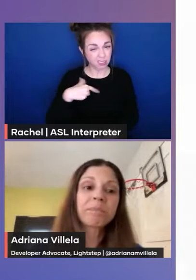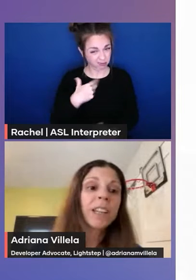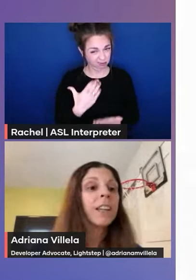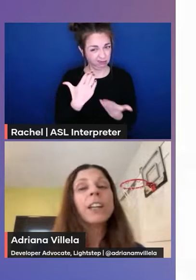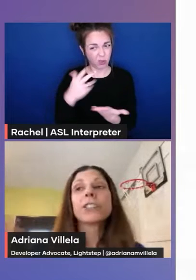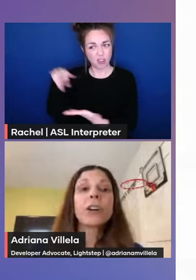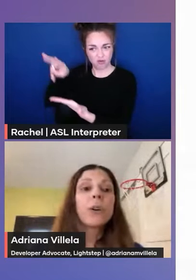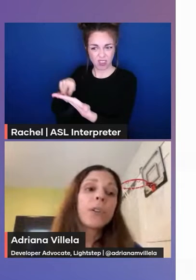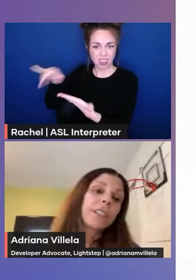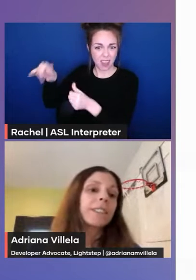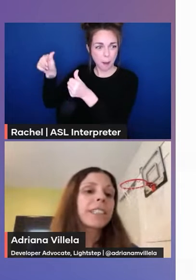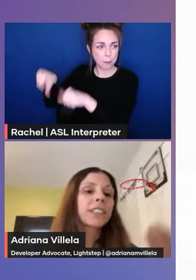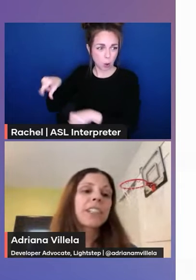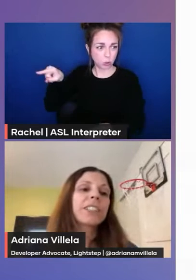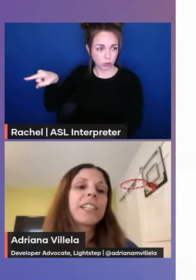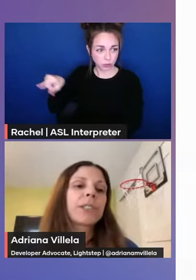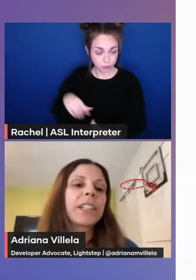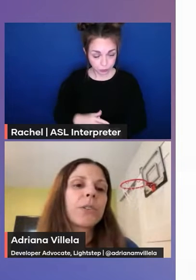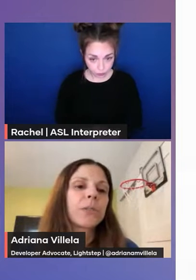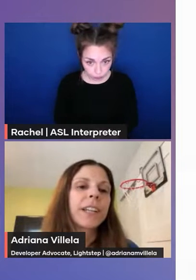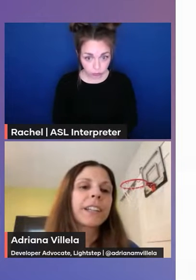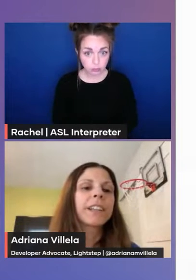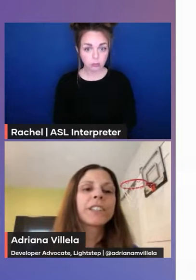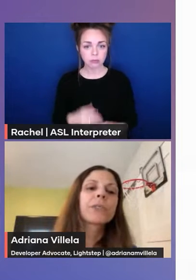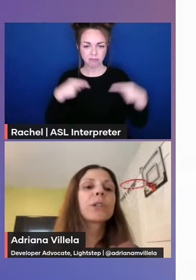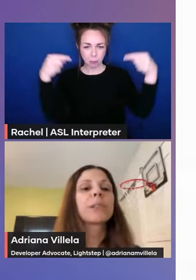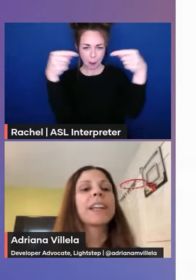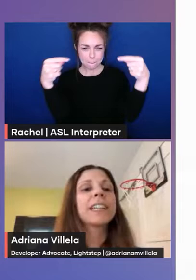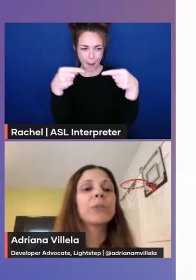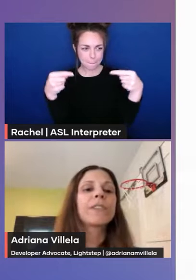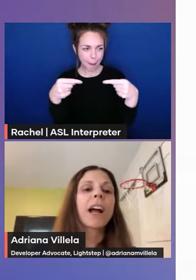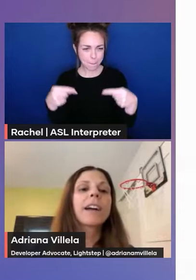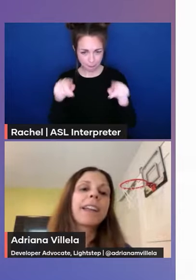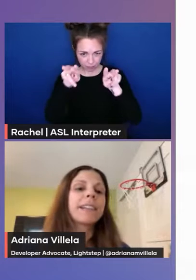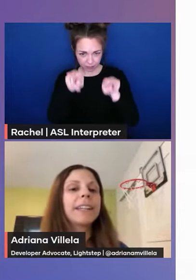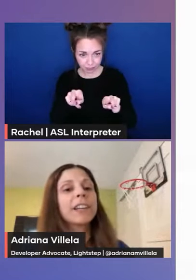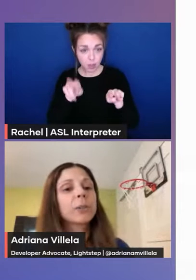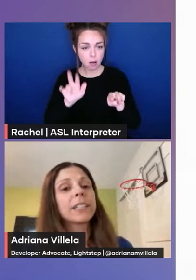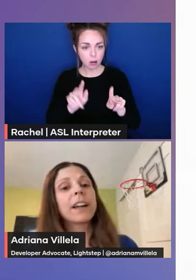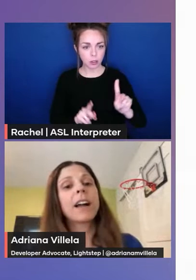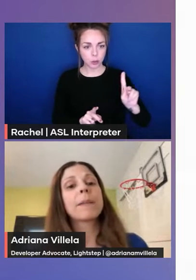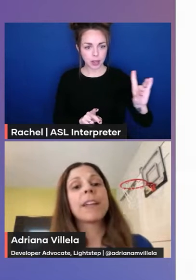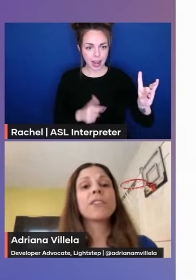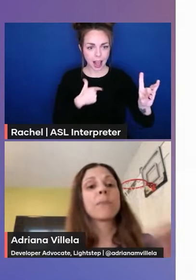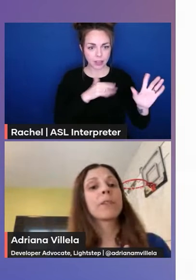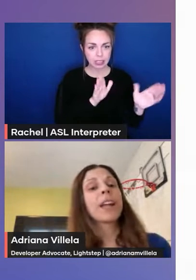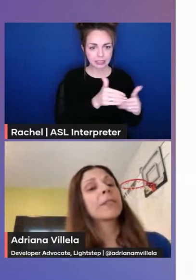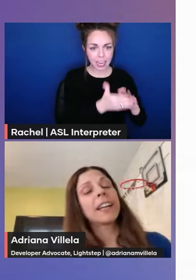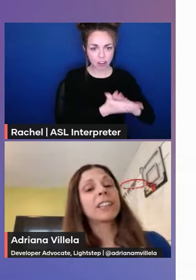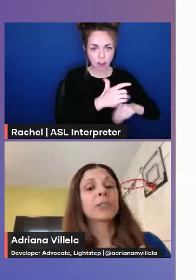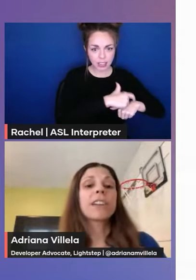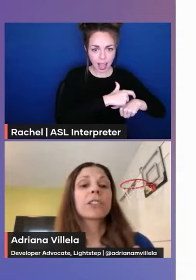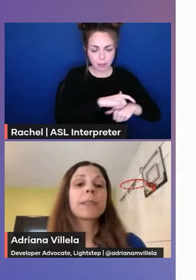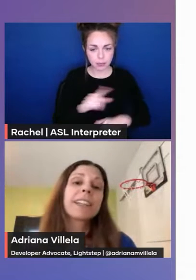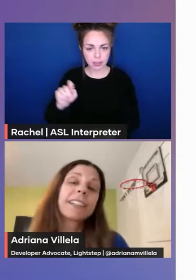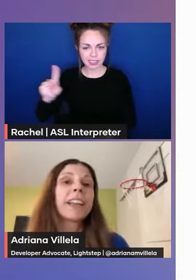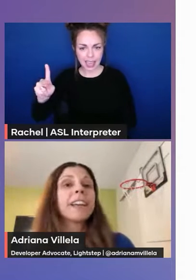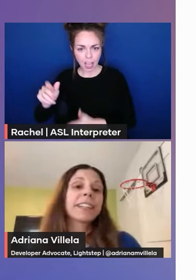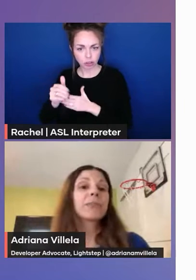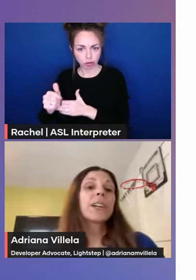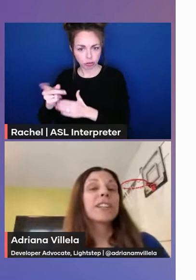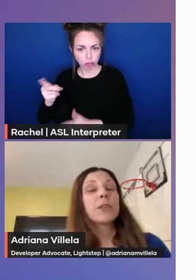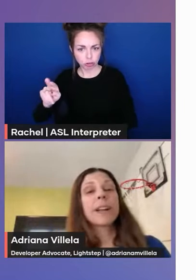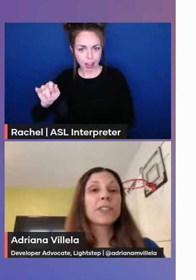post. So let's look at our secret decoder ring. So in Kubernetes, we've got a container runtime. In Nomad, we have a task driver